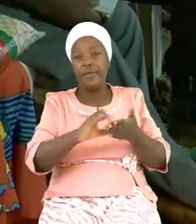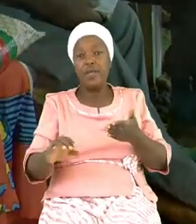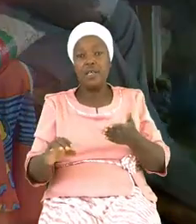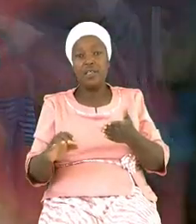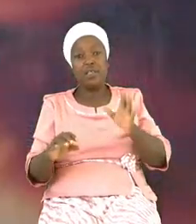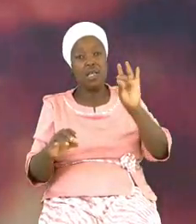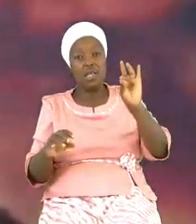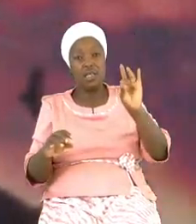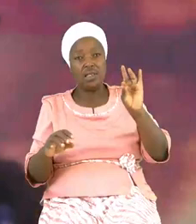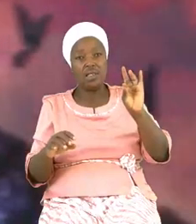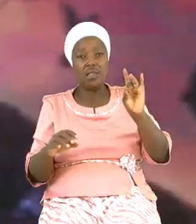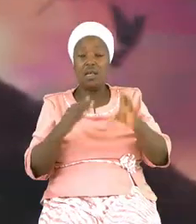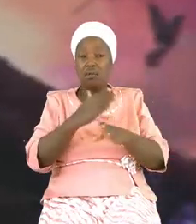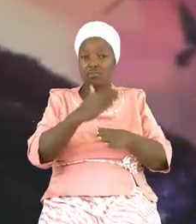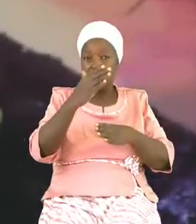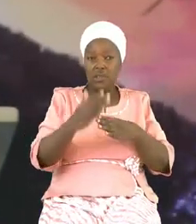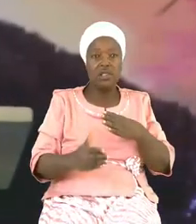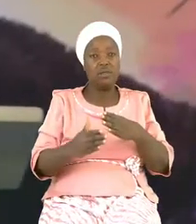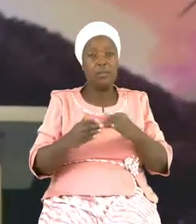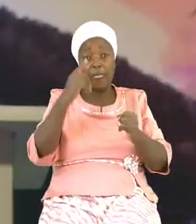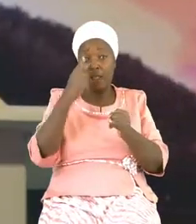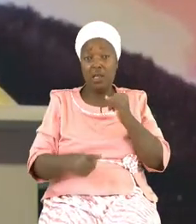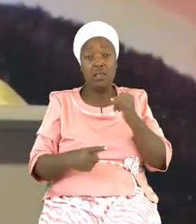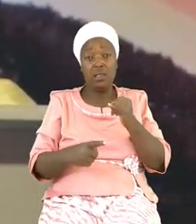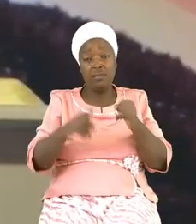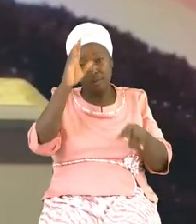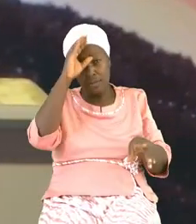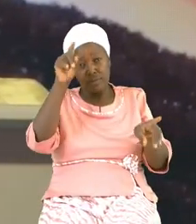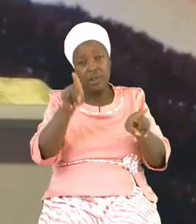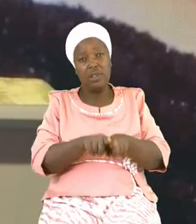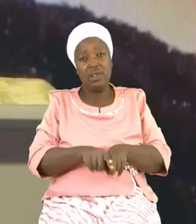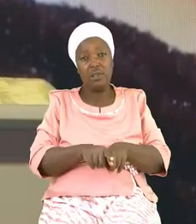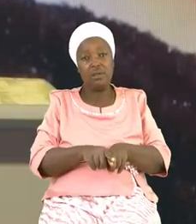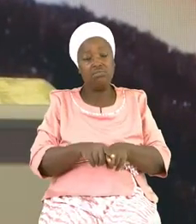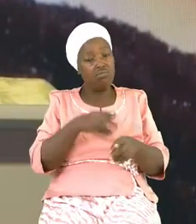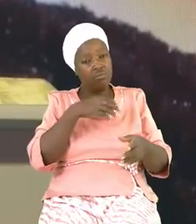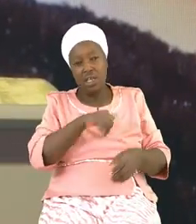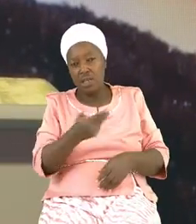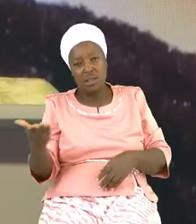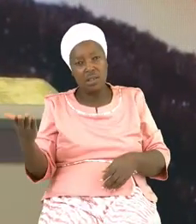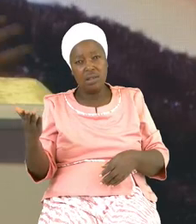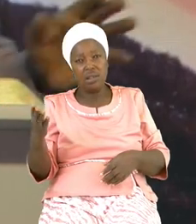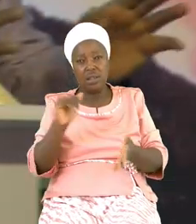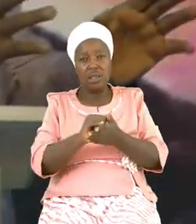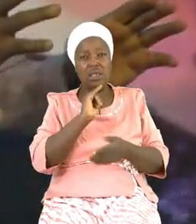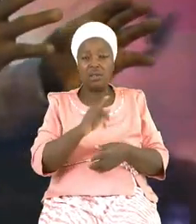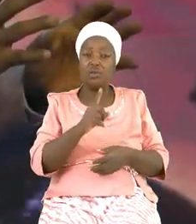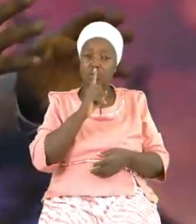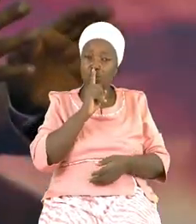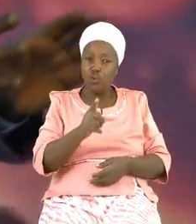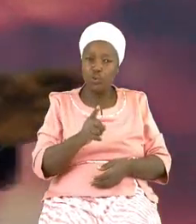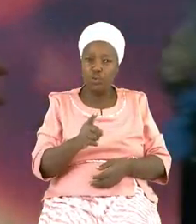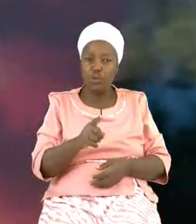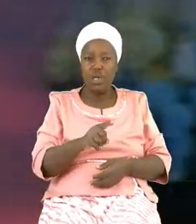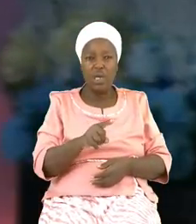verse 8, finally, brethren, whatsoever things are true, whatsoever things